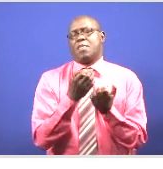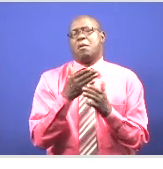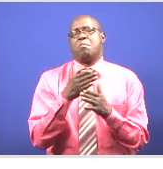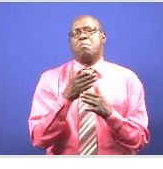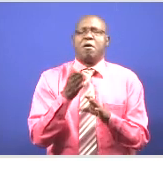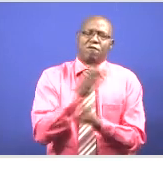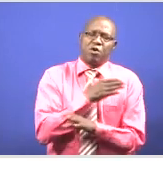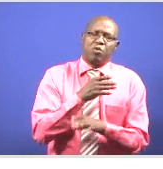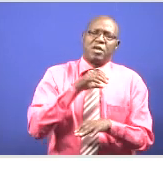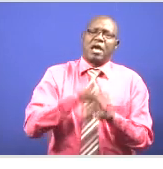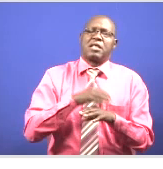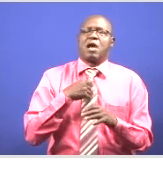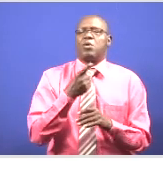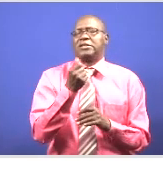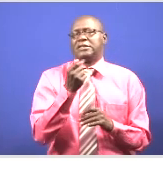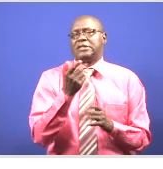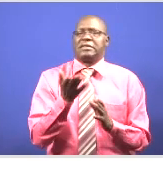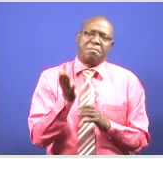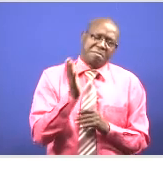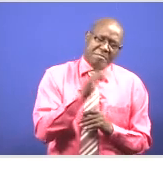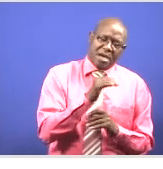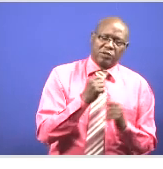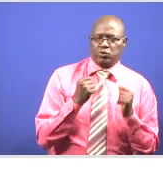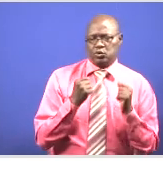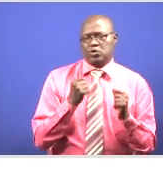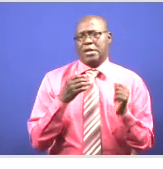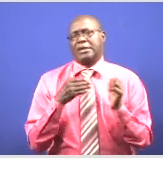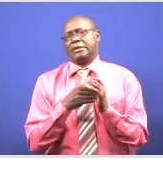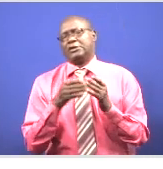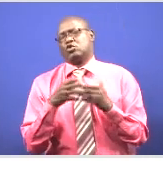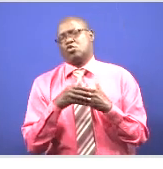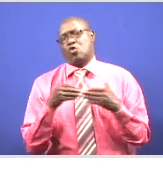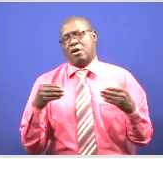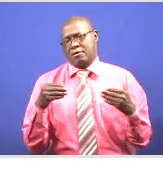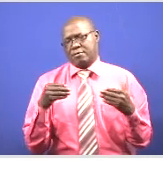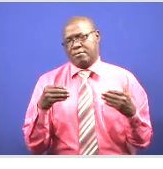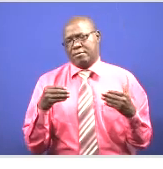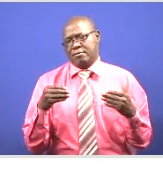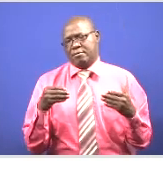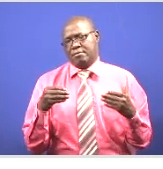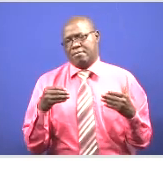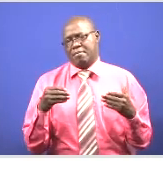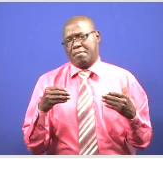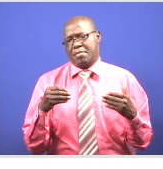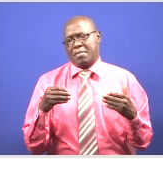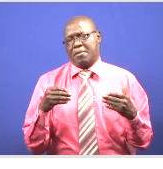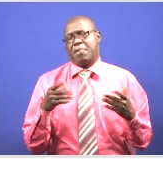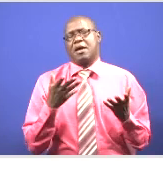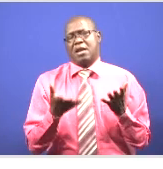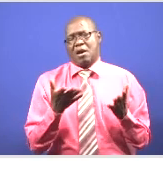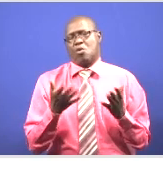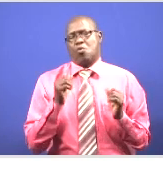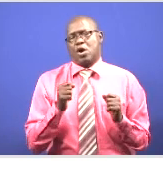back, the strength of our shilling against the dollar quite strong, it may take quite some